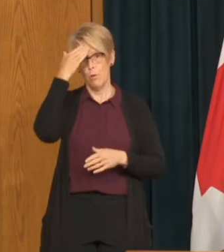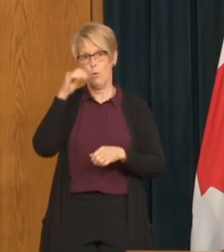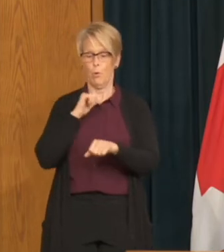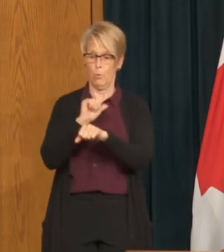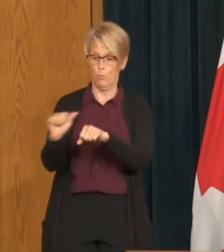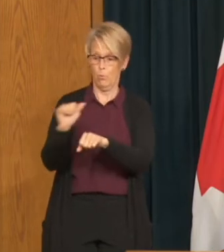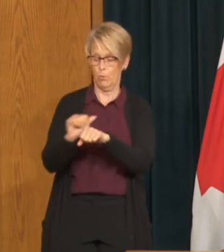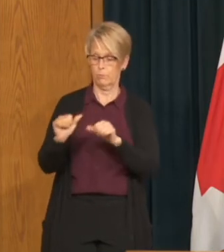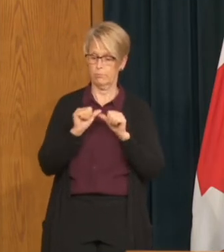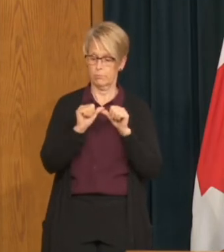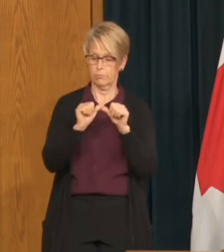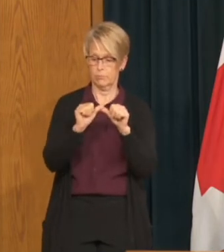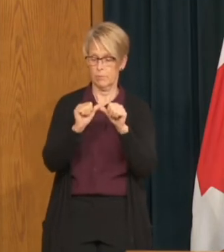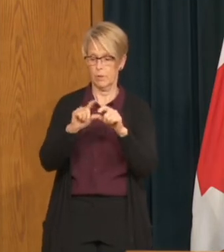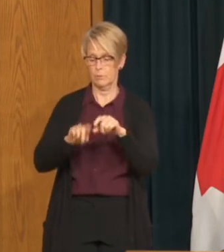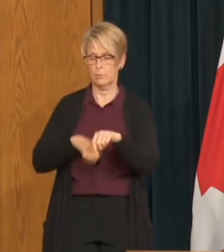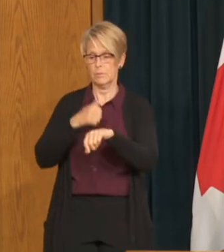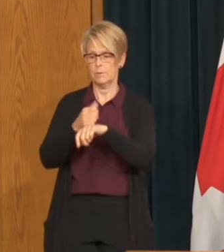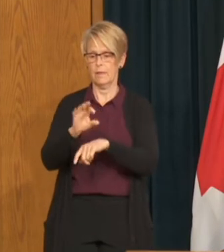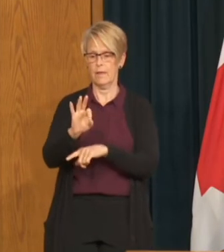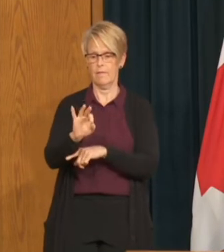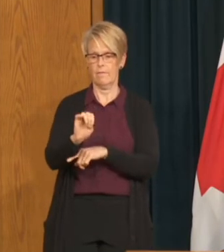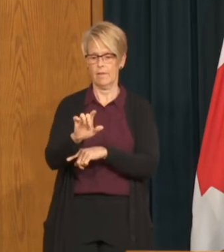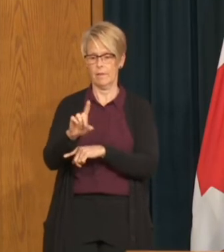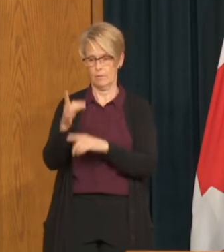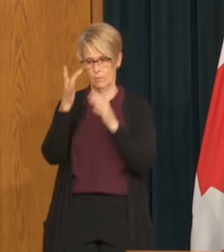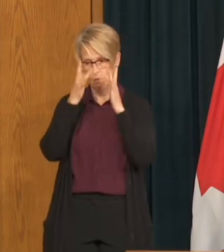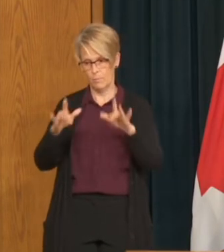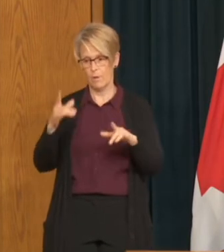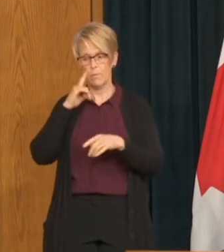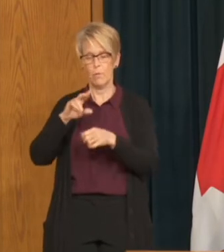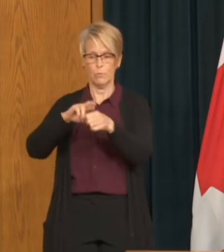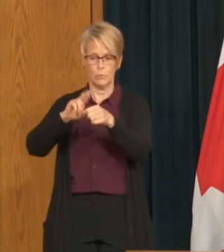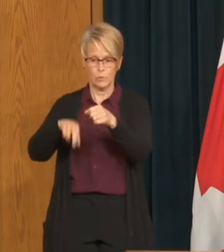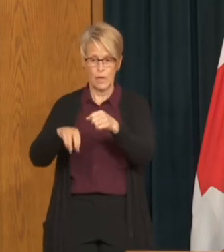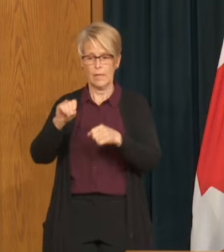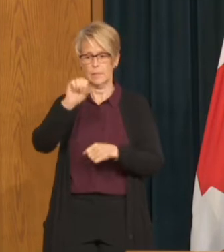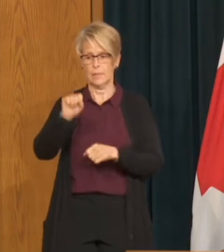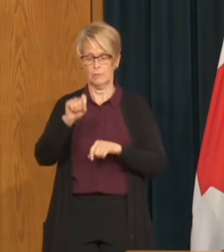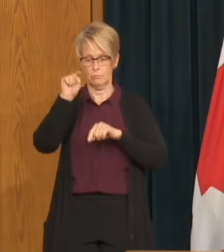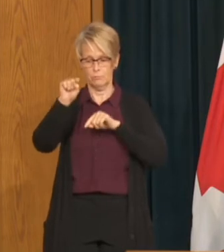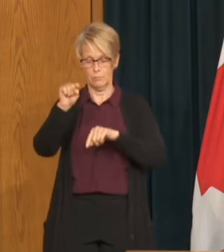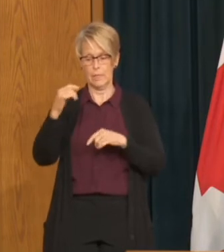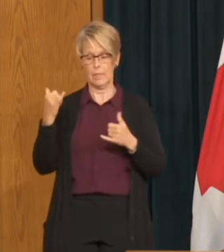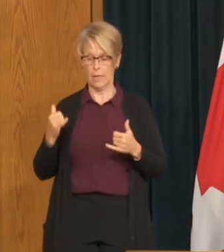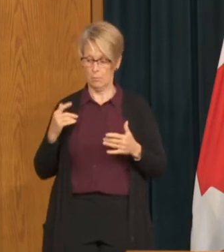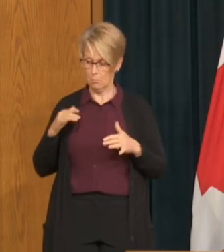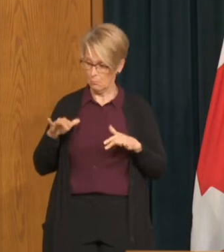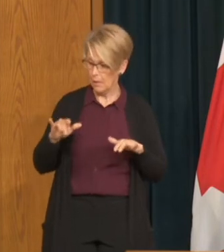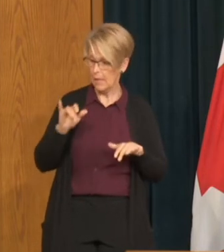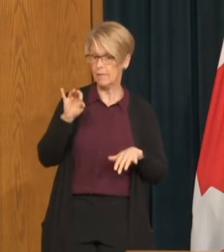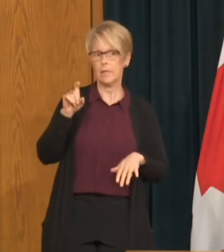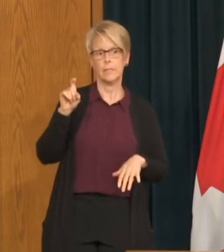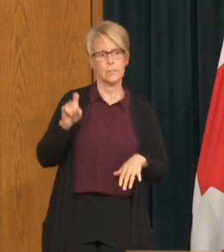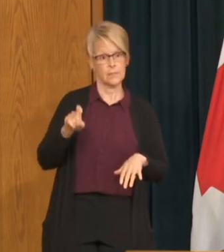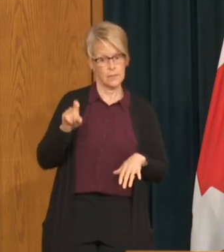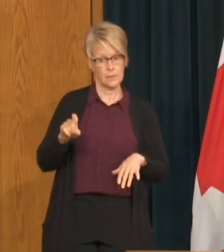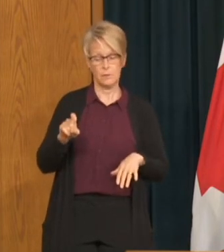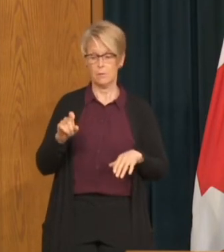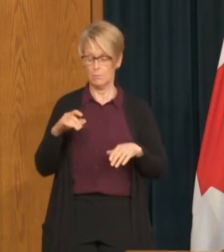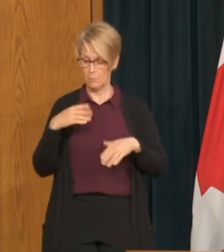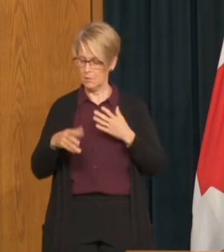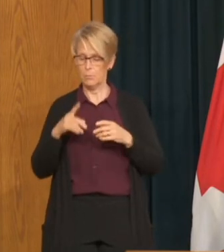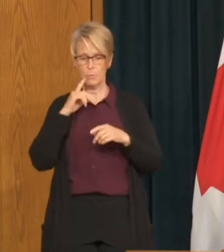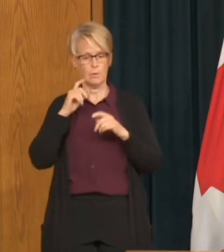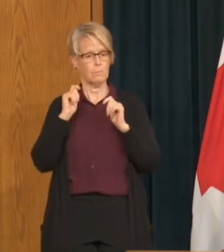been ongoing to establish field hospitals for Regina and Saskatoon. It's now nearing the point where, if needed, work could be triggered